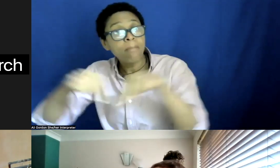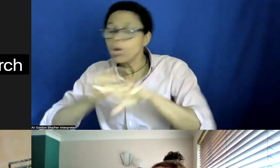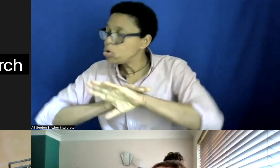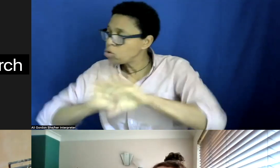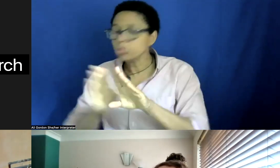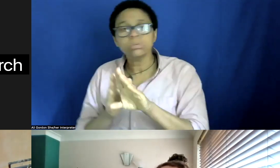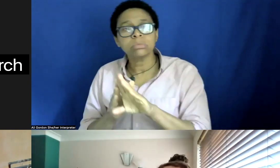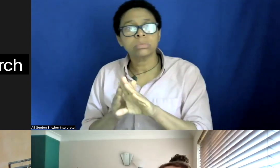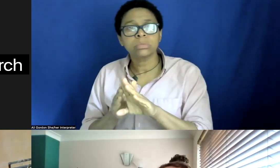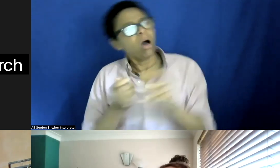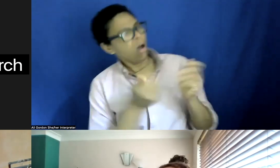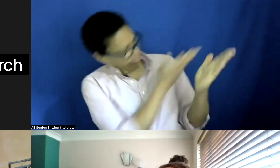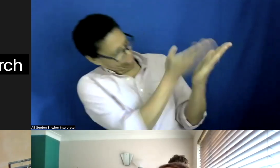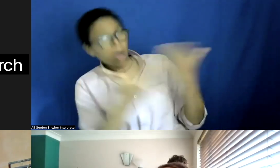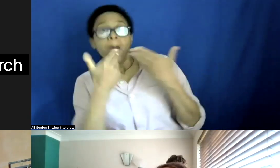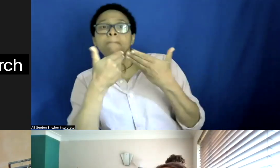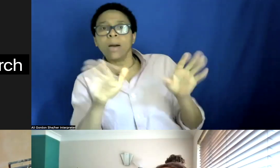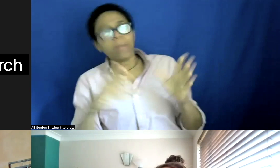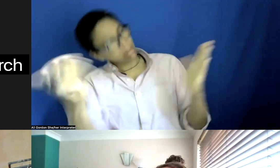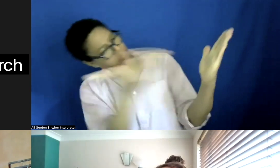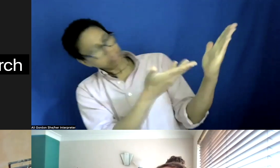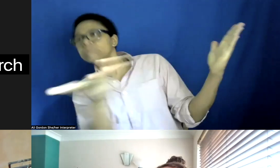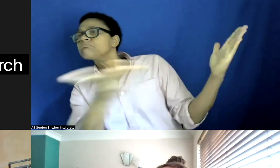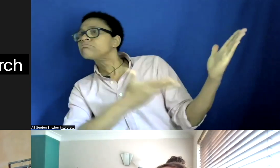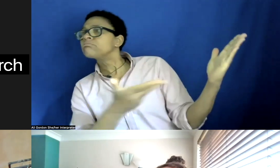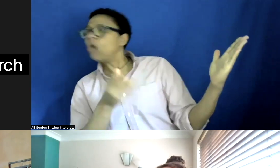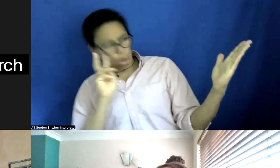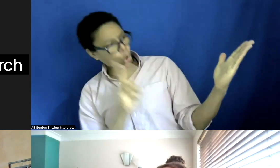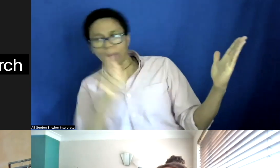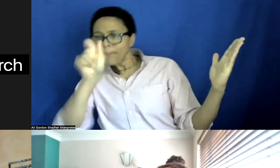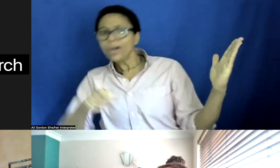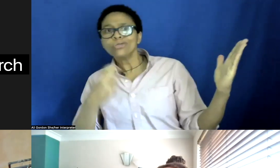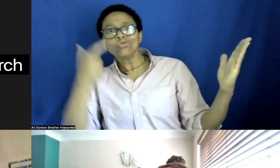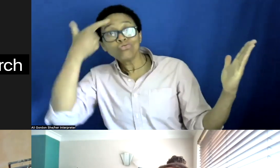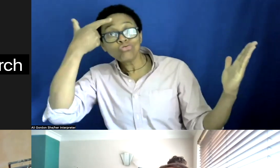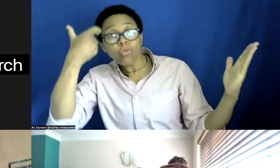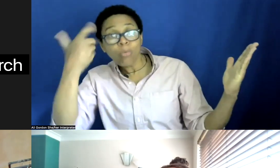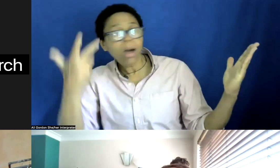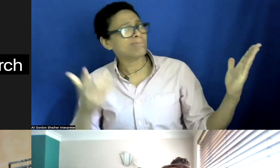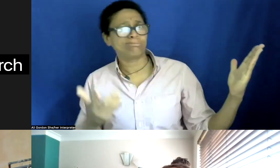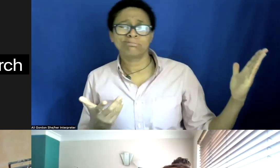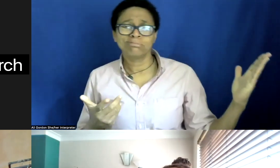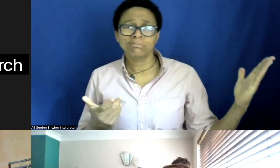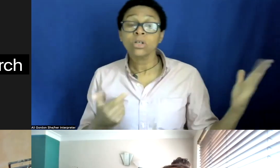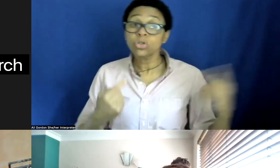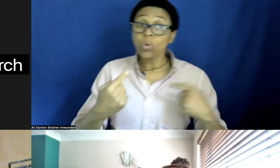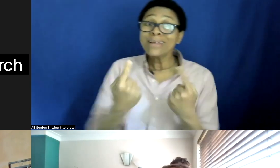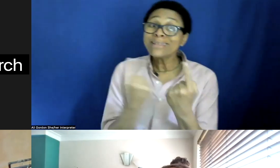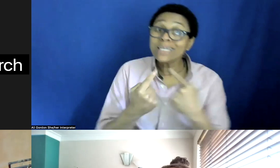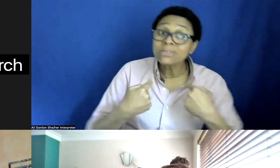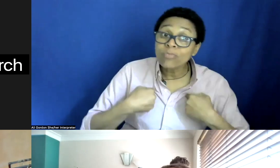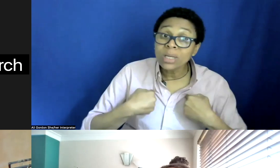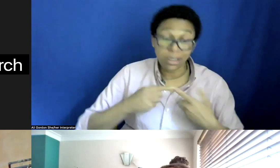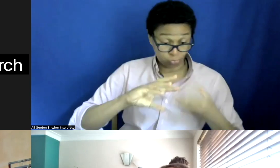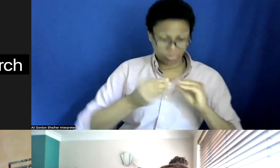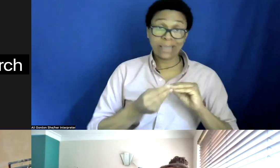art processing for trauma, the things that I create, I either throw away or burn as part of the